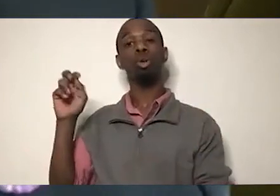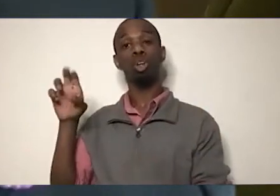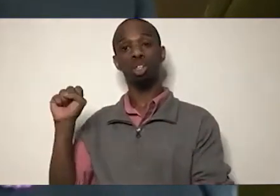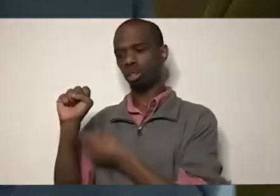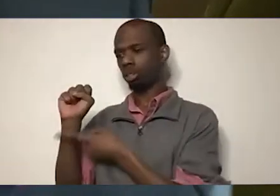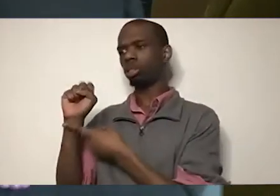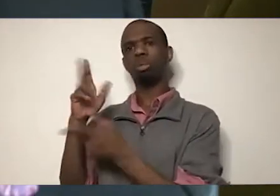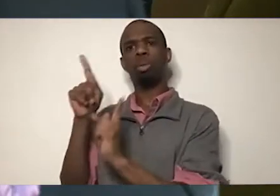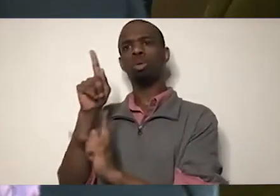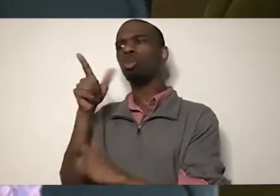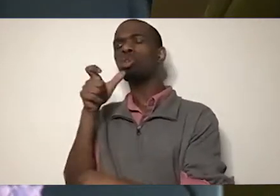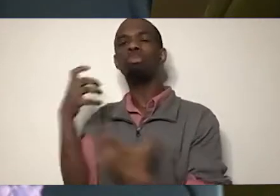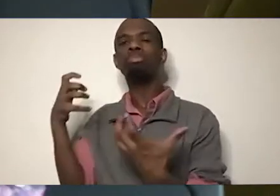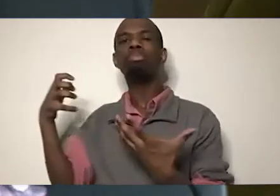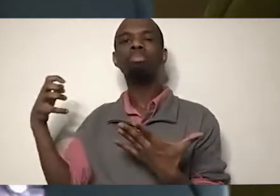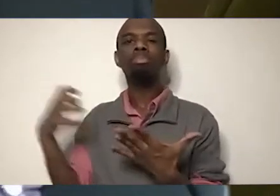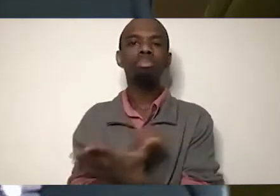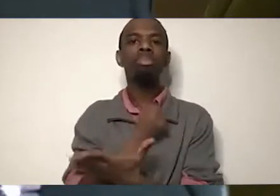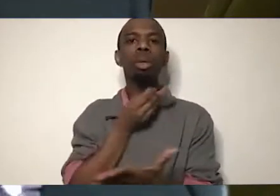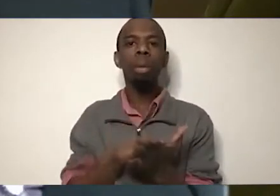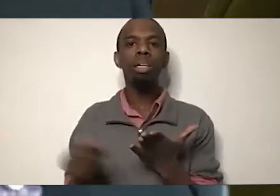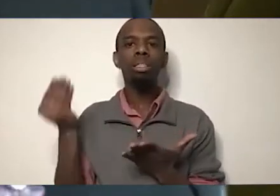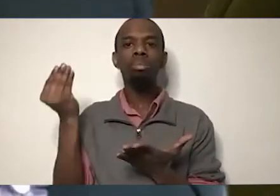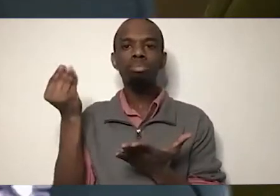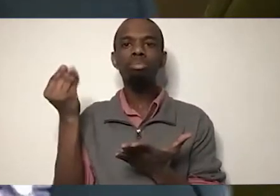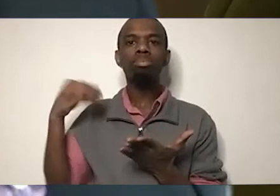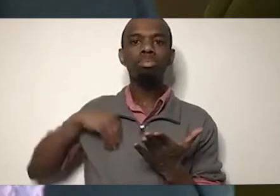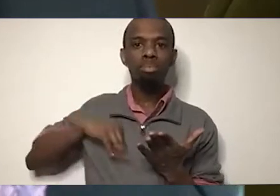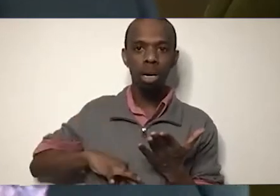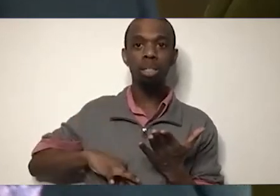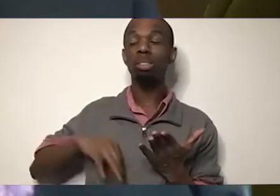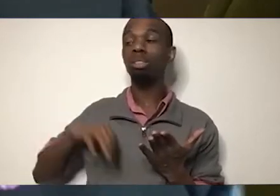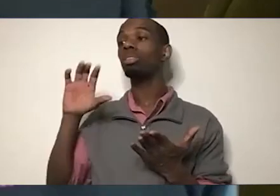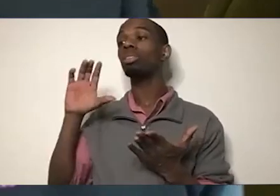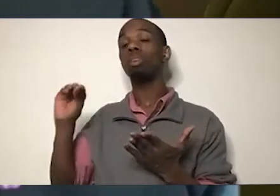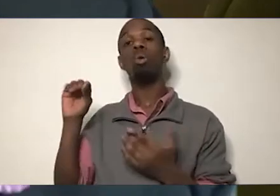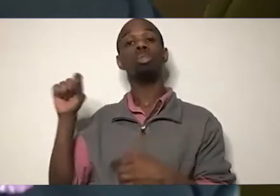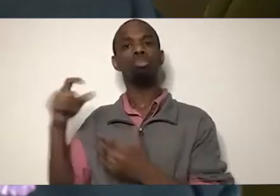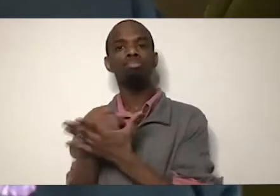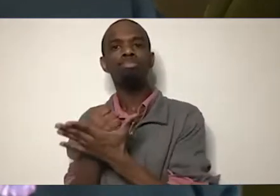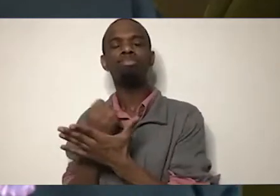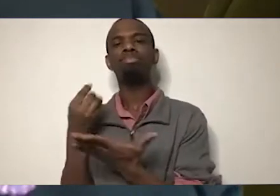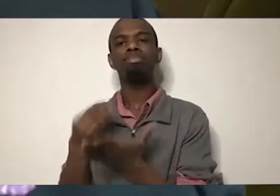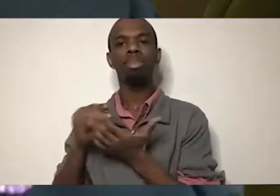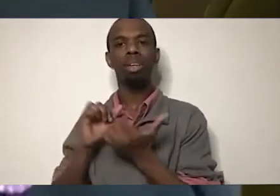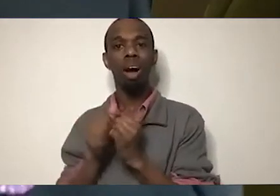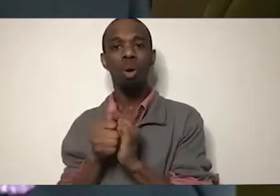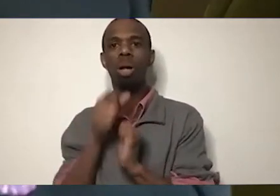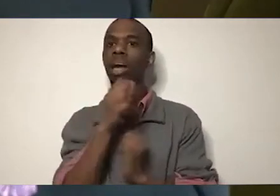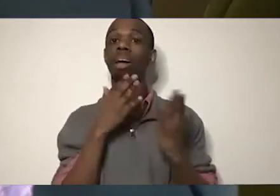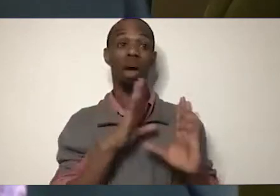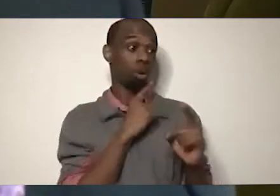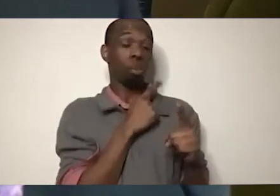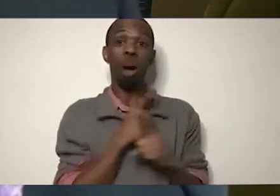money by not allowing proper testing or conducting proper testing, by not safeguarding the health of people there, by not